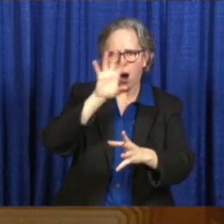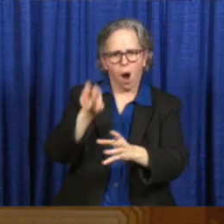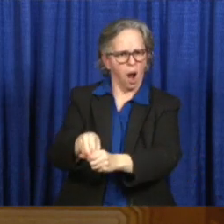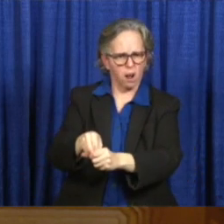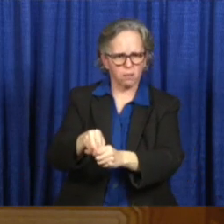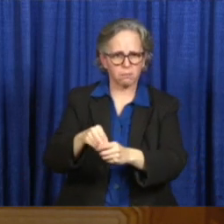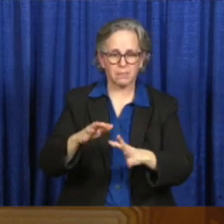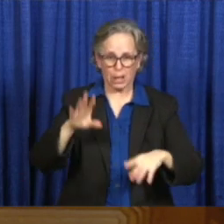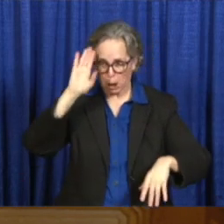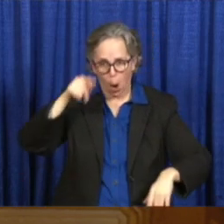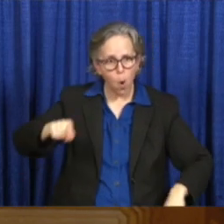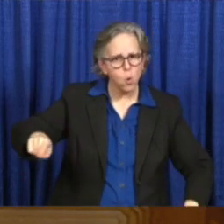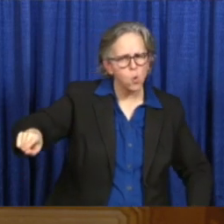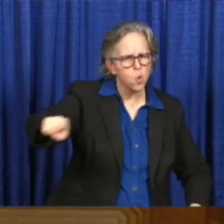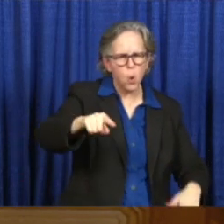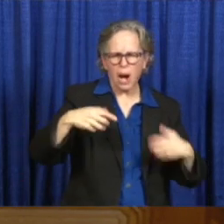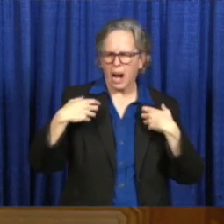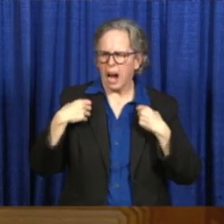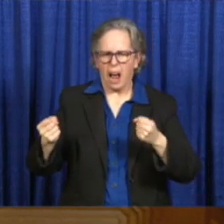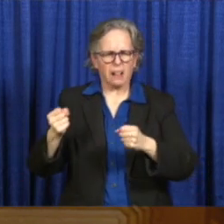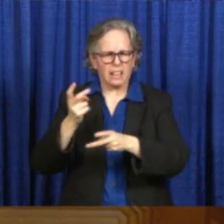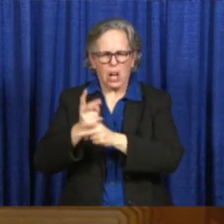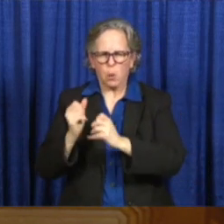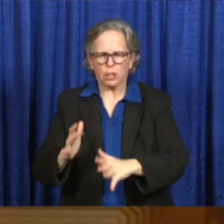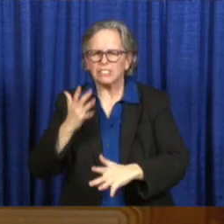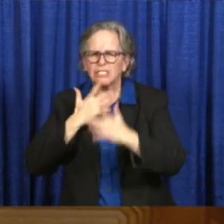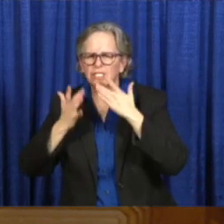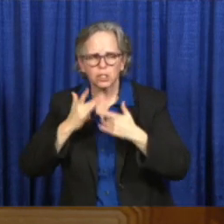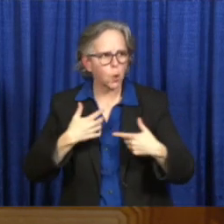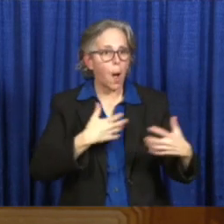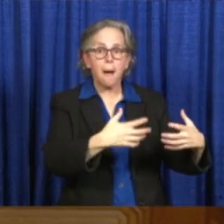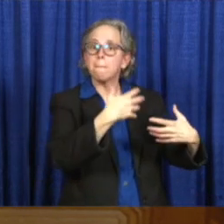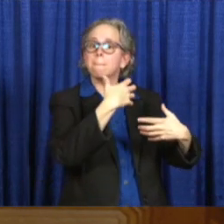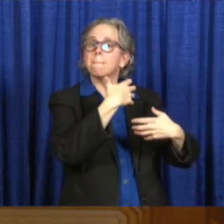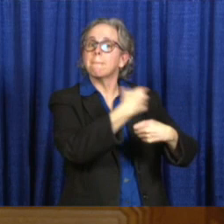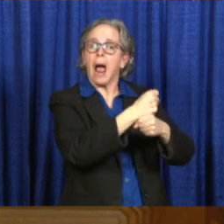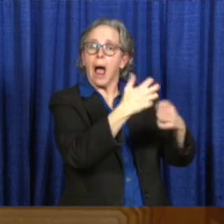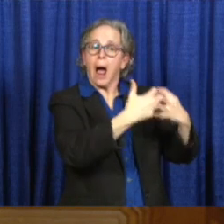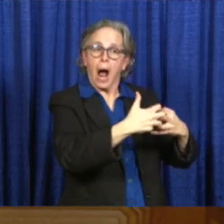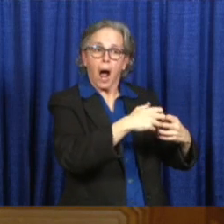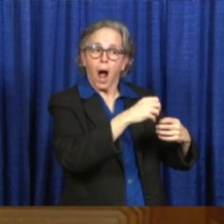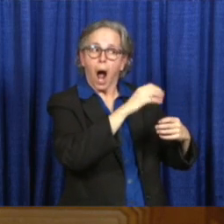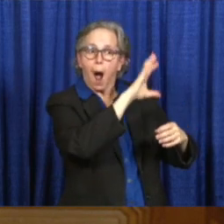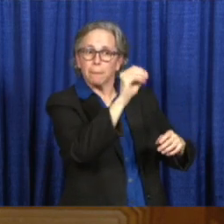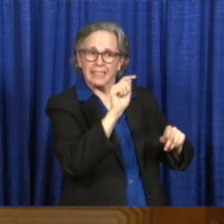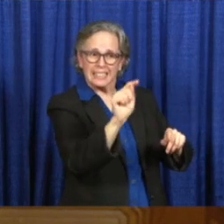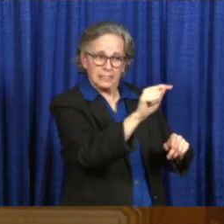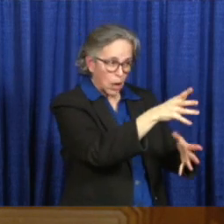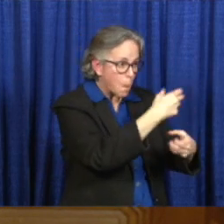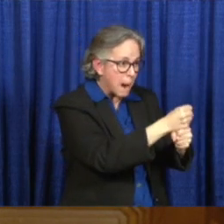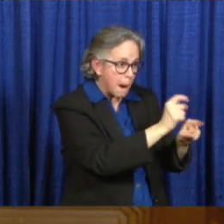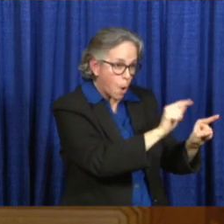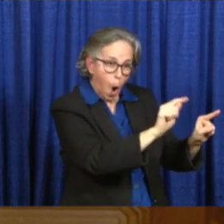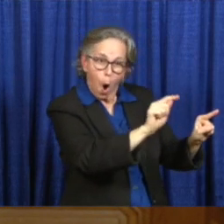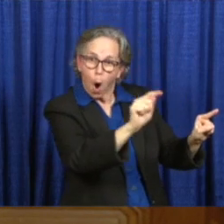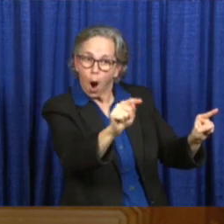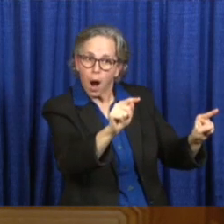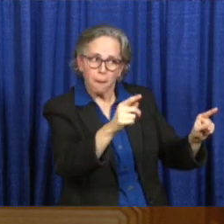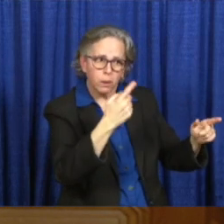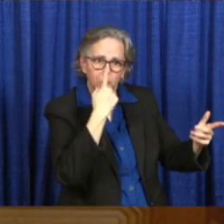the manufacturers to step up, look at what their capacity is, see what you can do. The